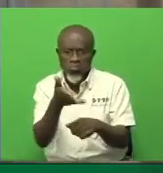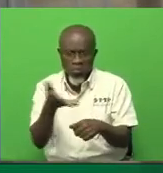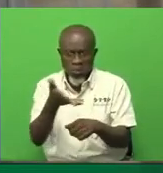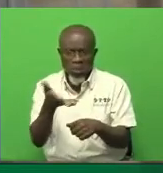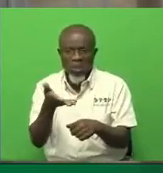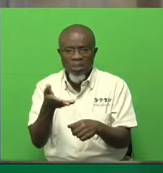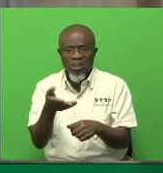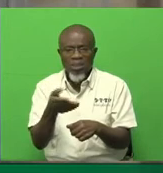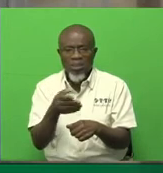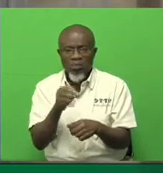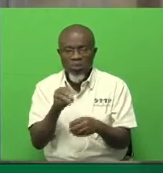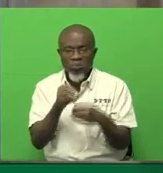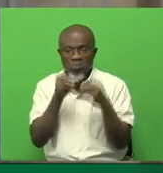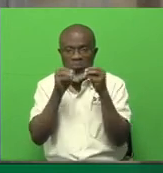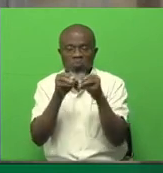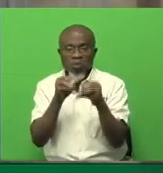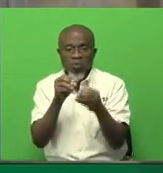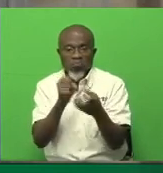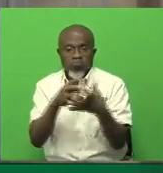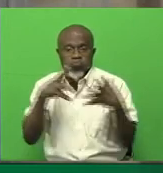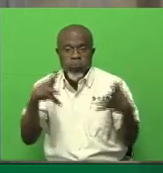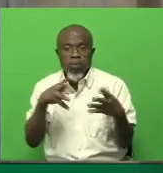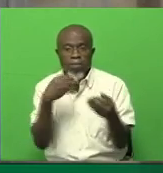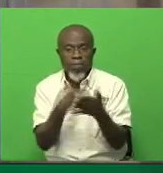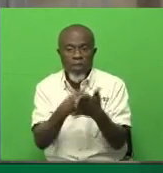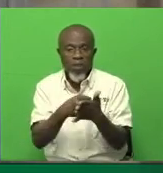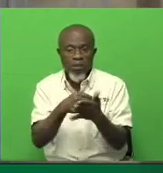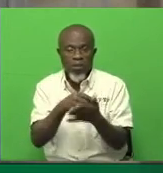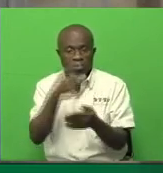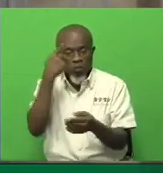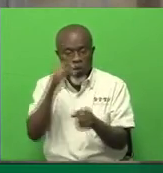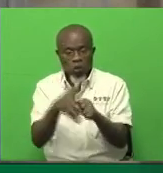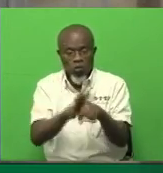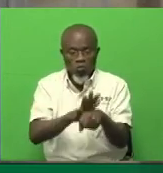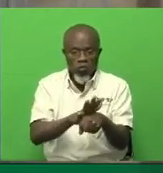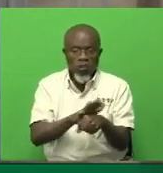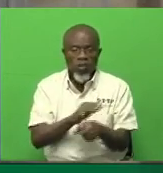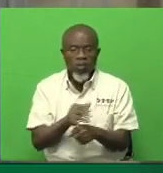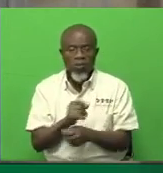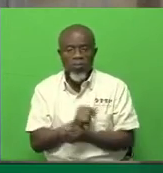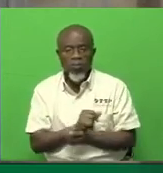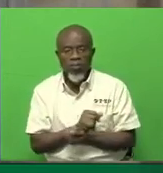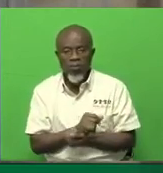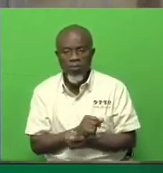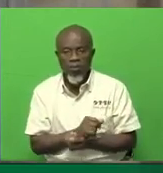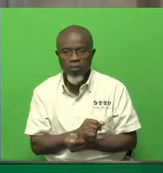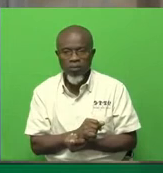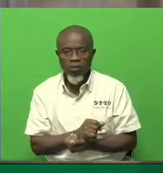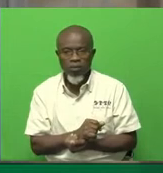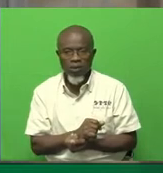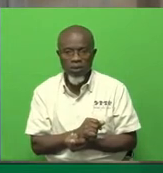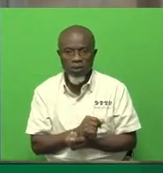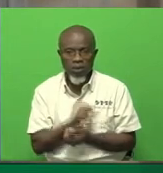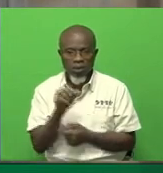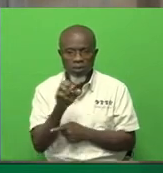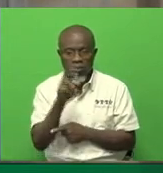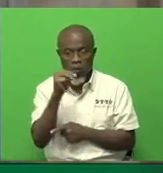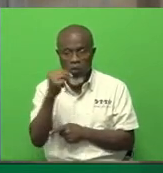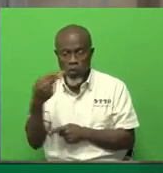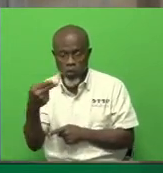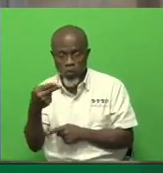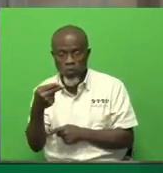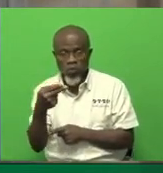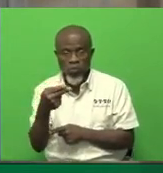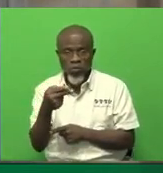millions of dollars was spent on covid-19 where the money went ADI Eric Williams medical Sciences